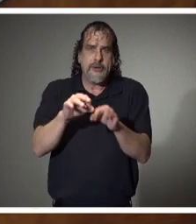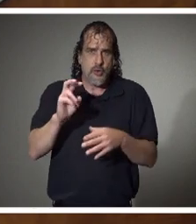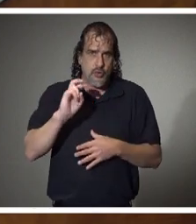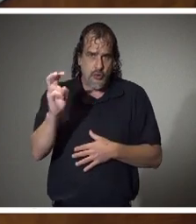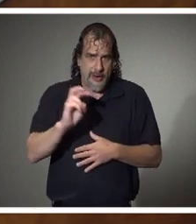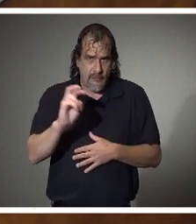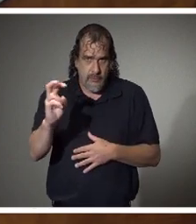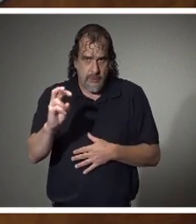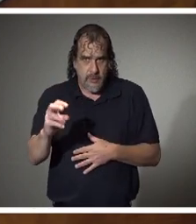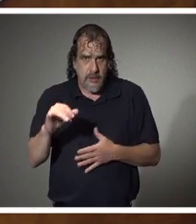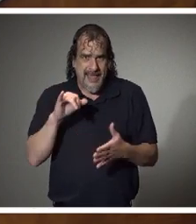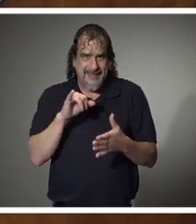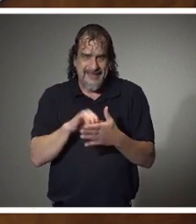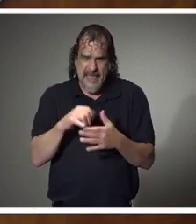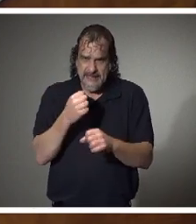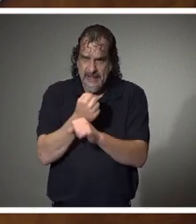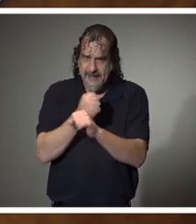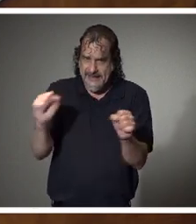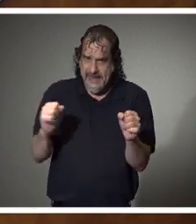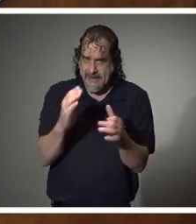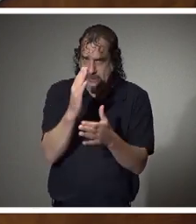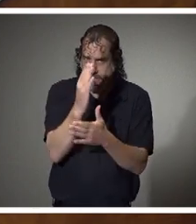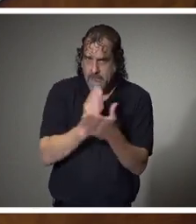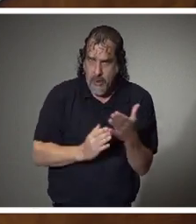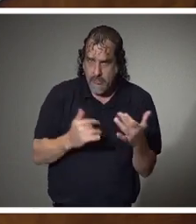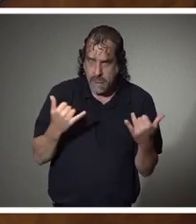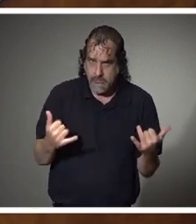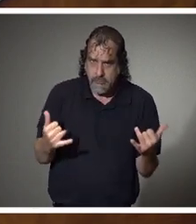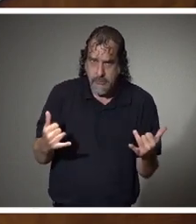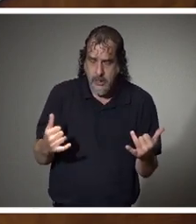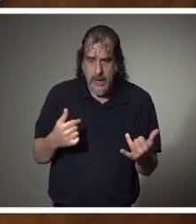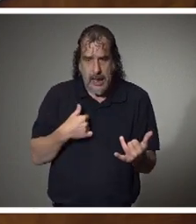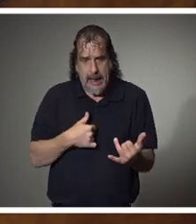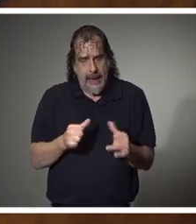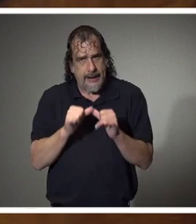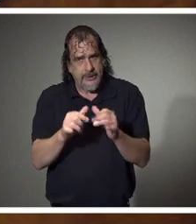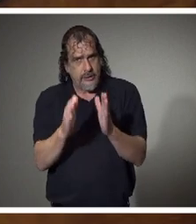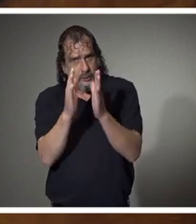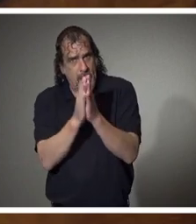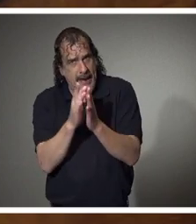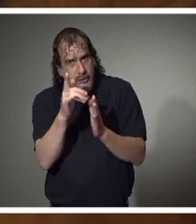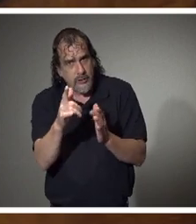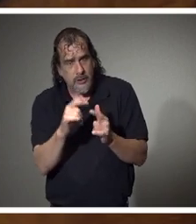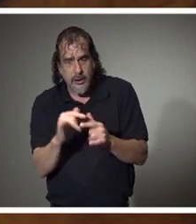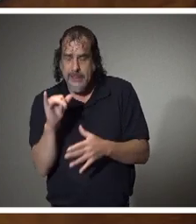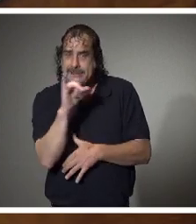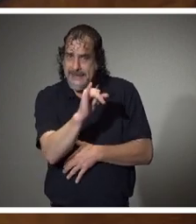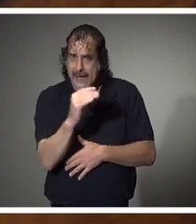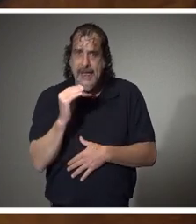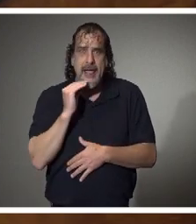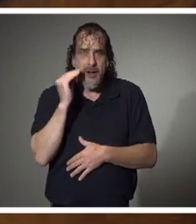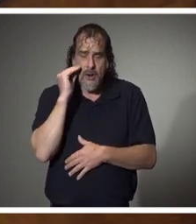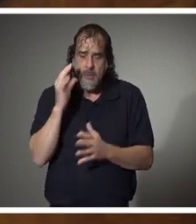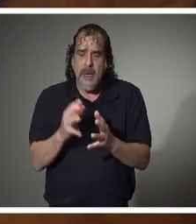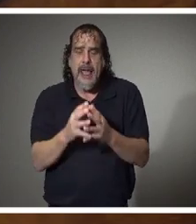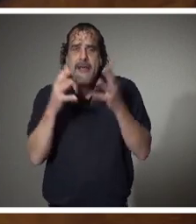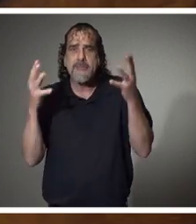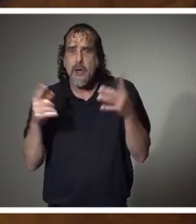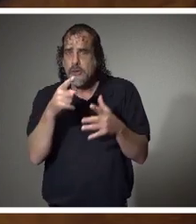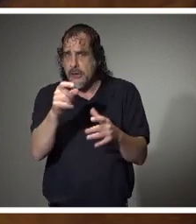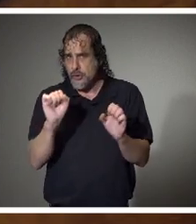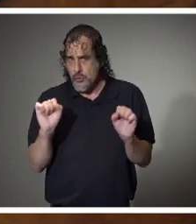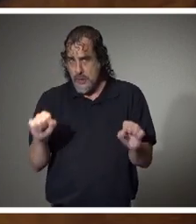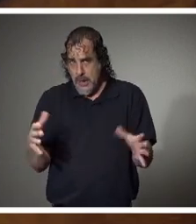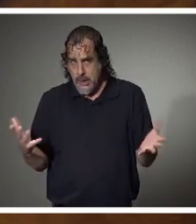That's still the safest behavior. I continue to ask you, please stay at home as much as you